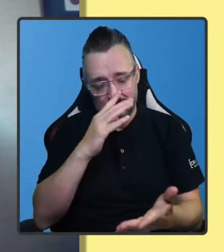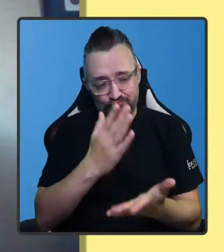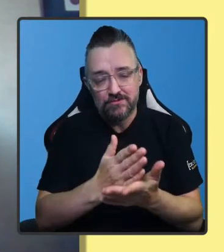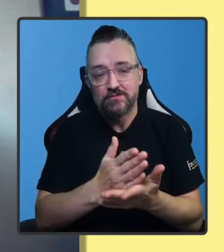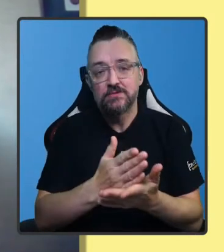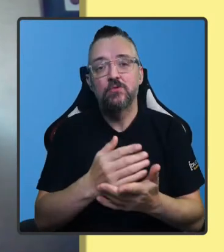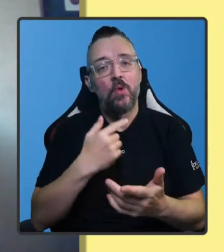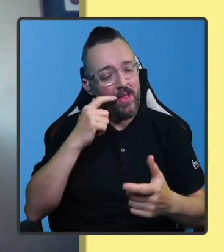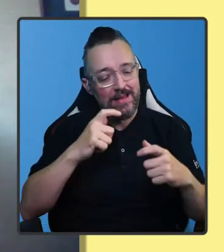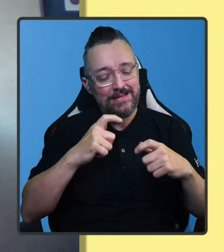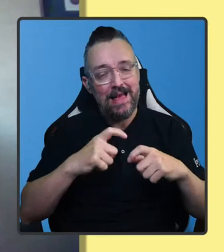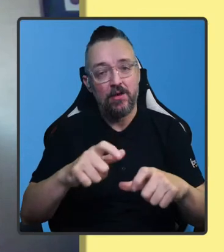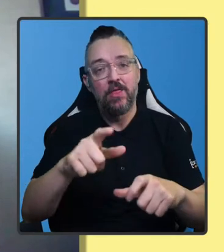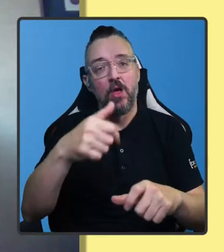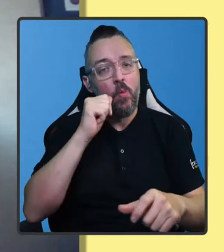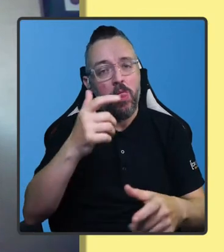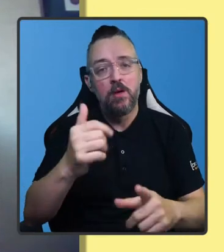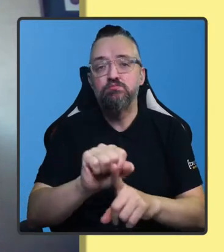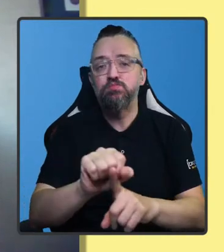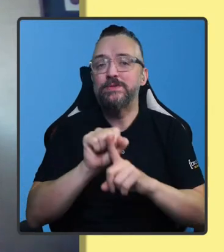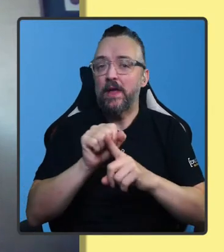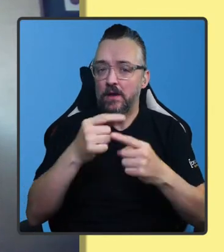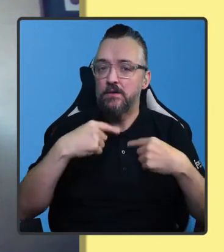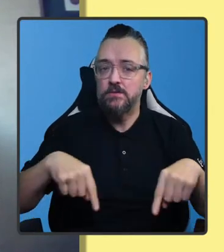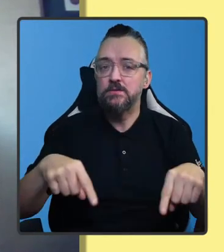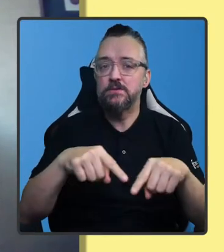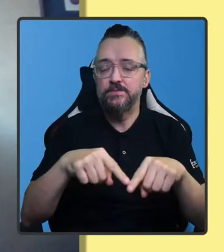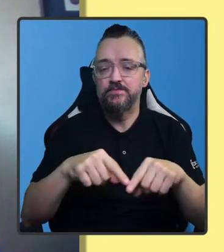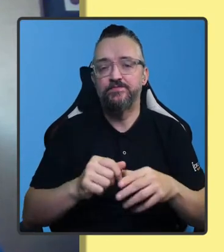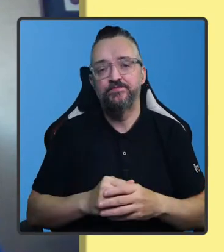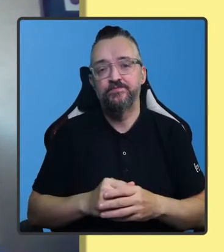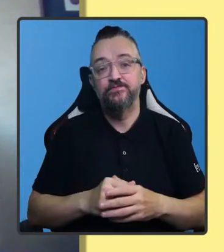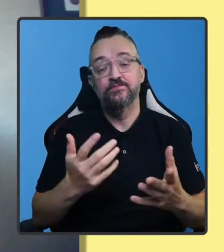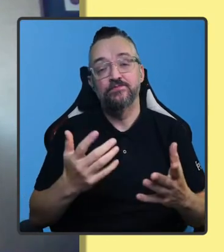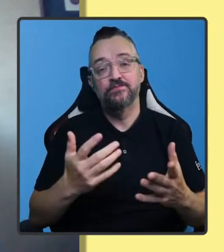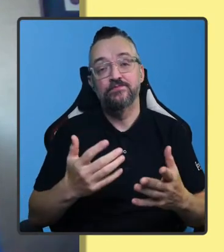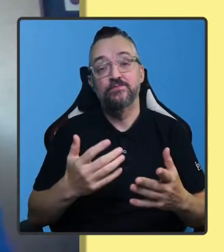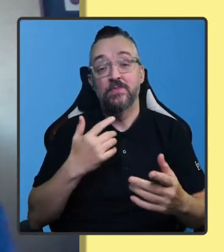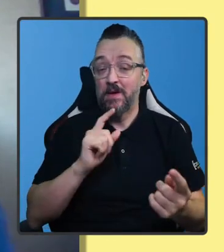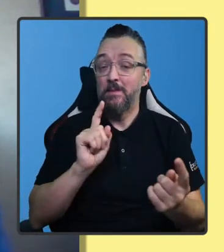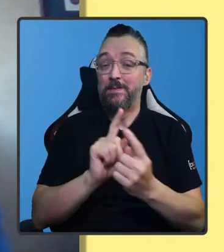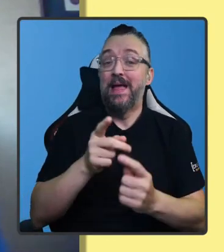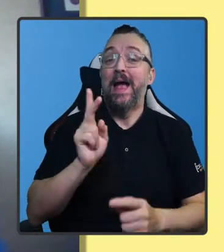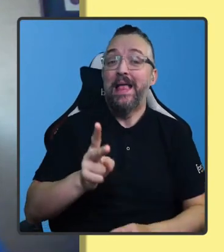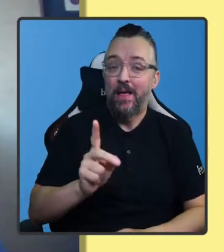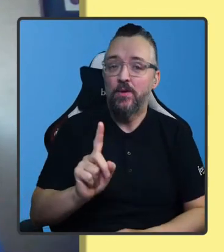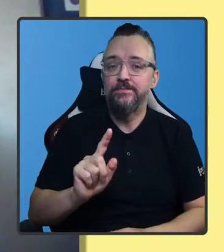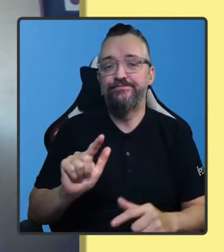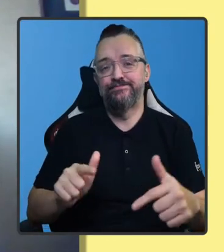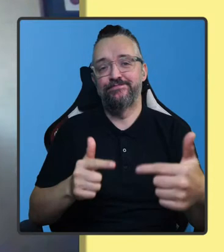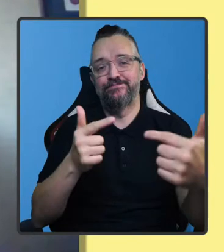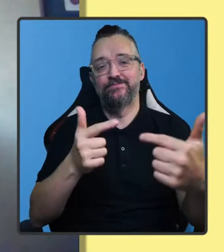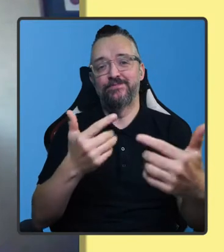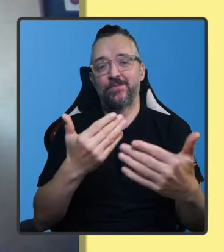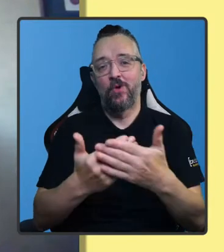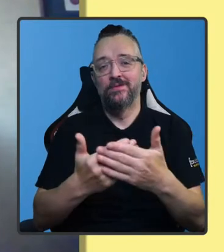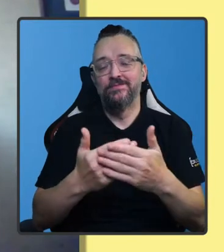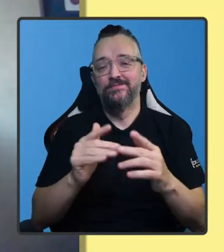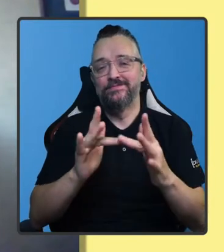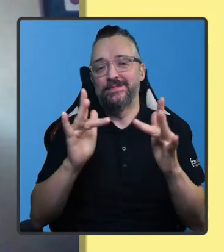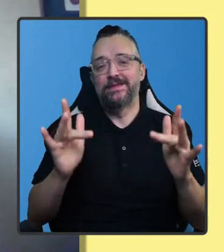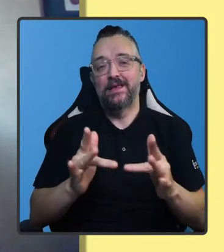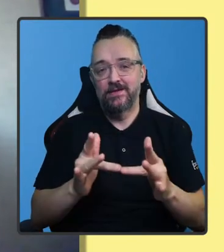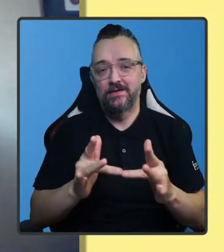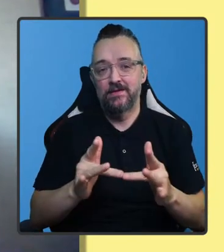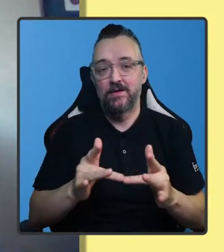all to protect us and our loved ones. So, friends, we meet again in the virtual world, and I'd like to take the opportunity